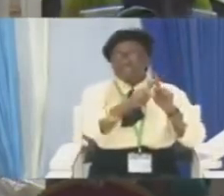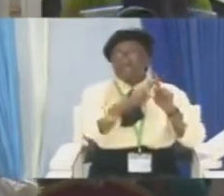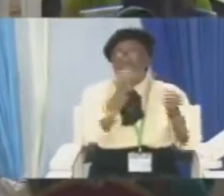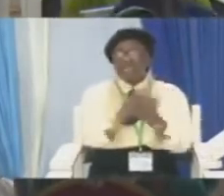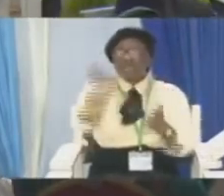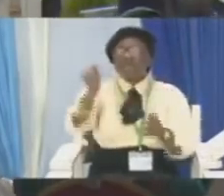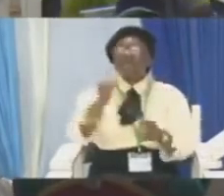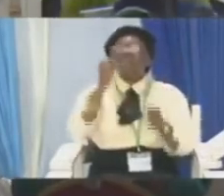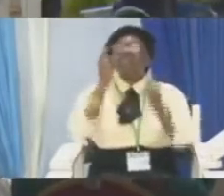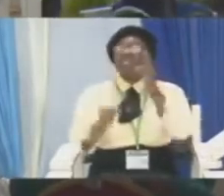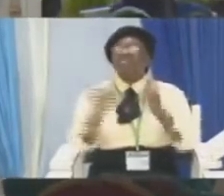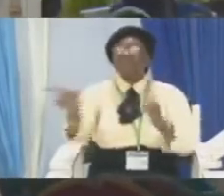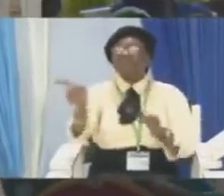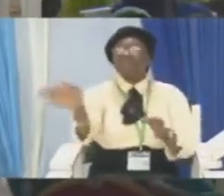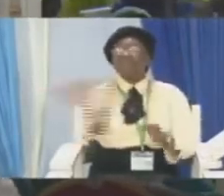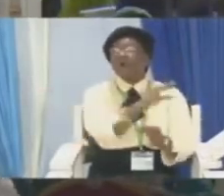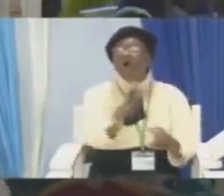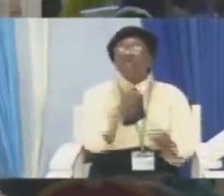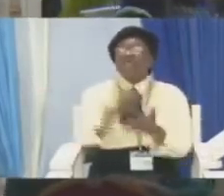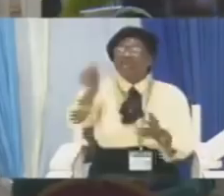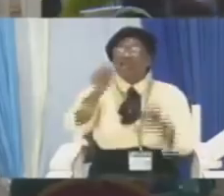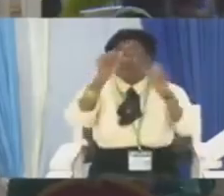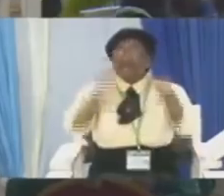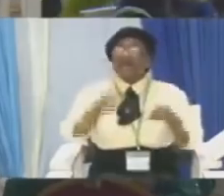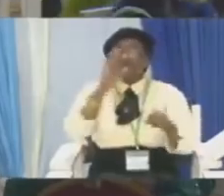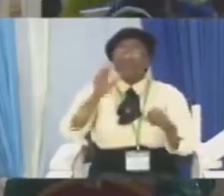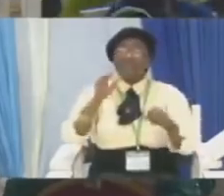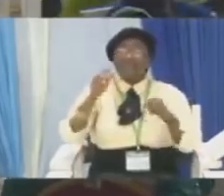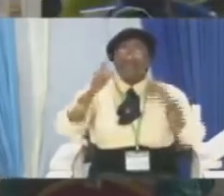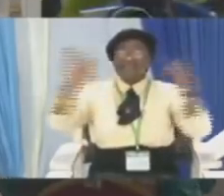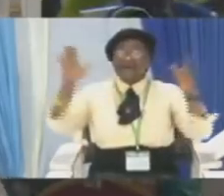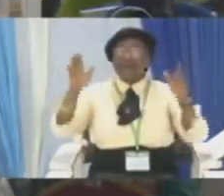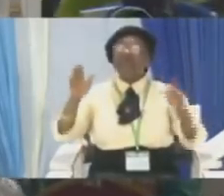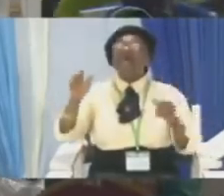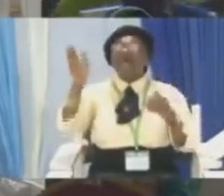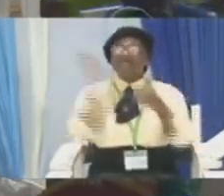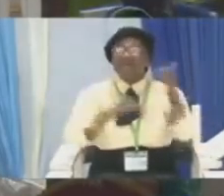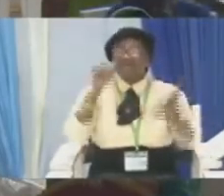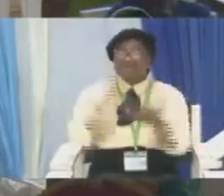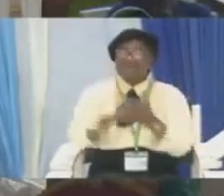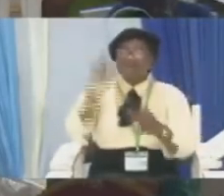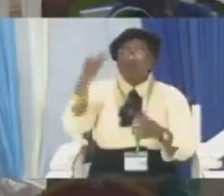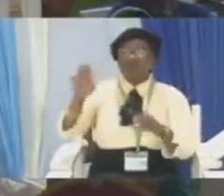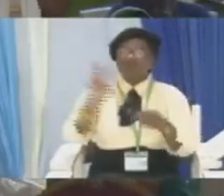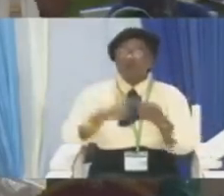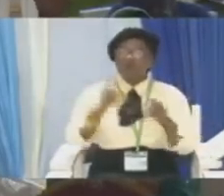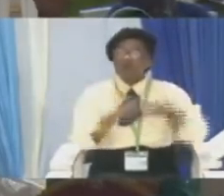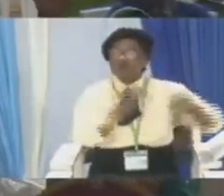If your amen can be louder than that of your neighbor, receive that prophecy.